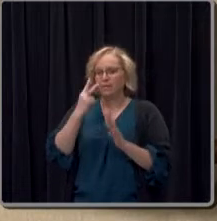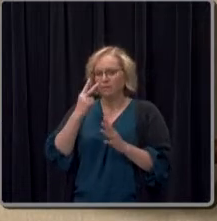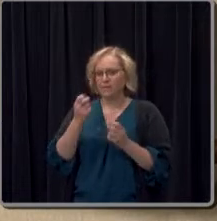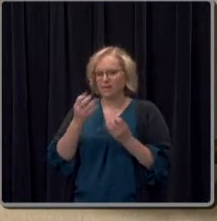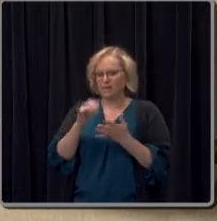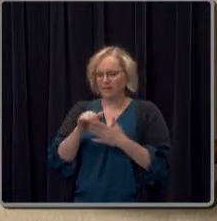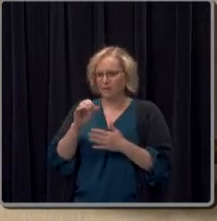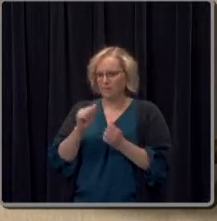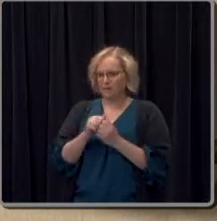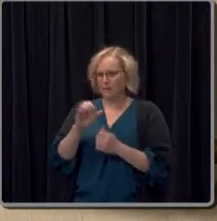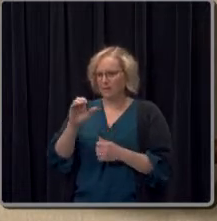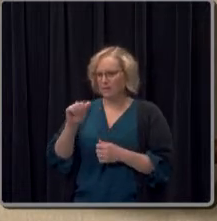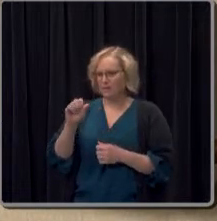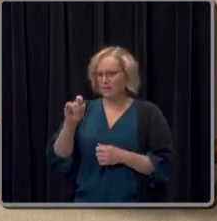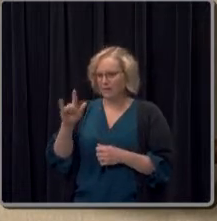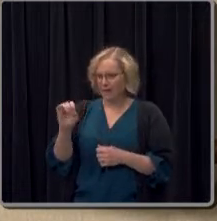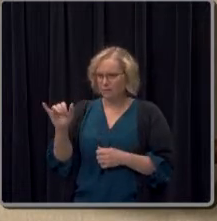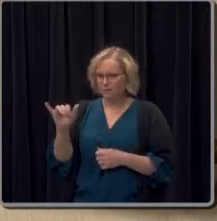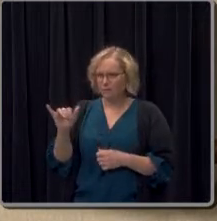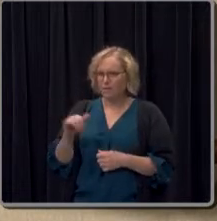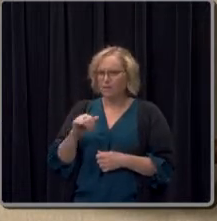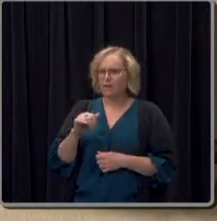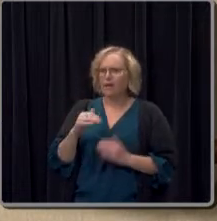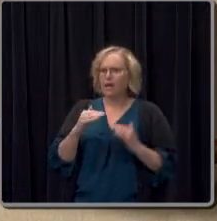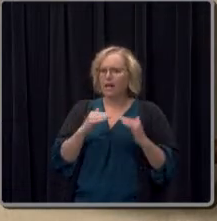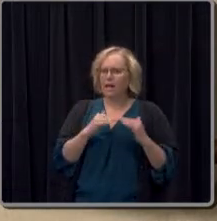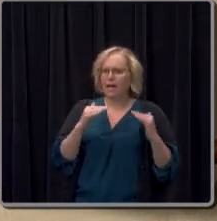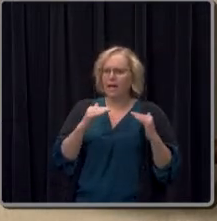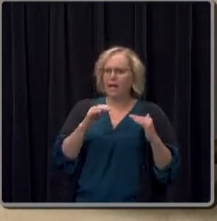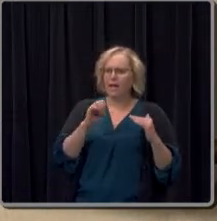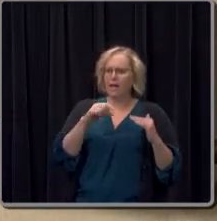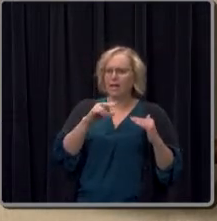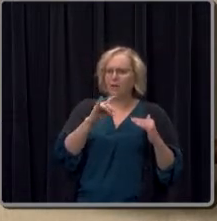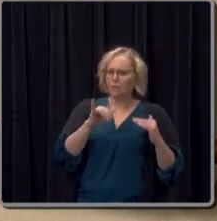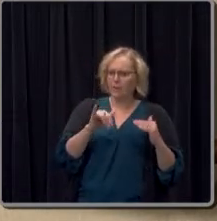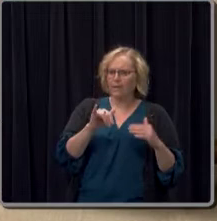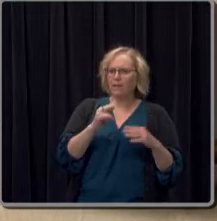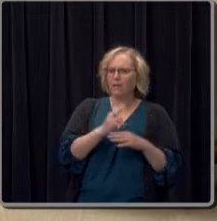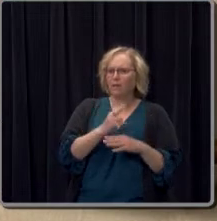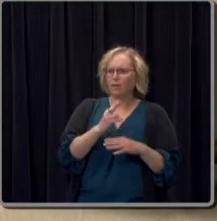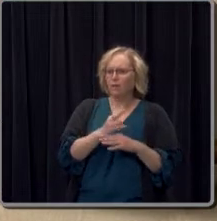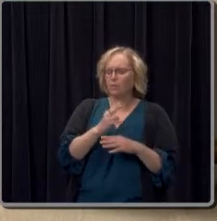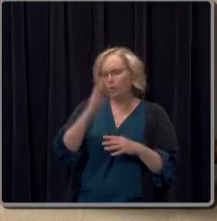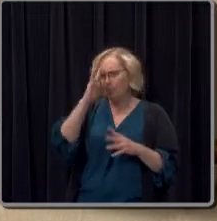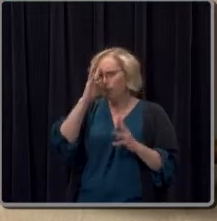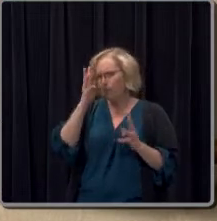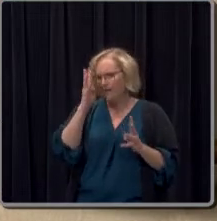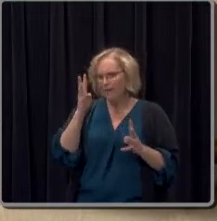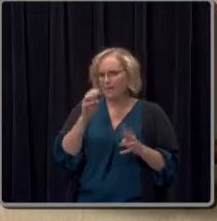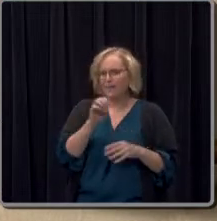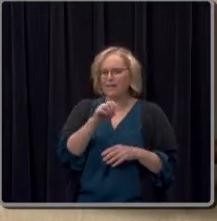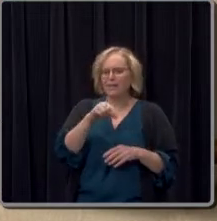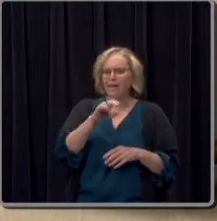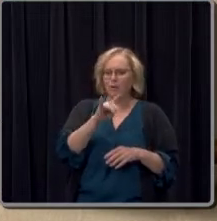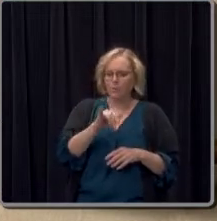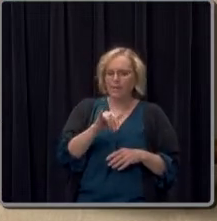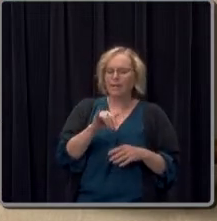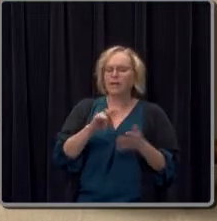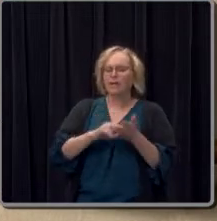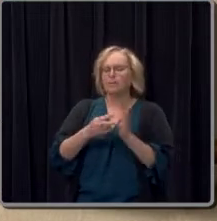well. Equity being used in place of, or actually pretending equity is equality when it's really